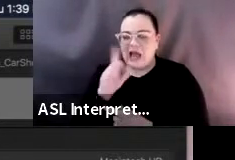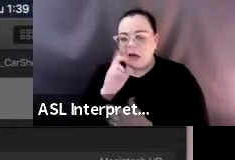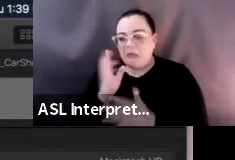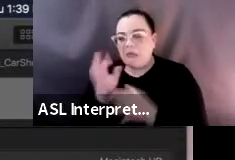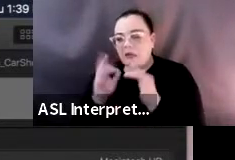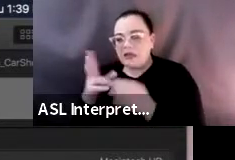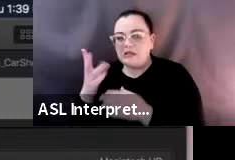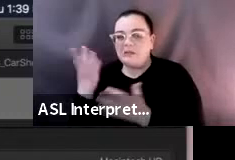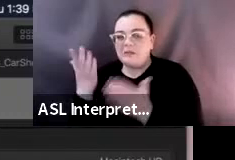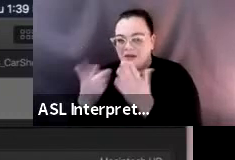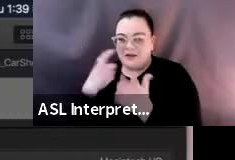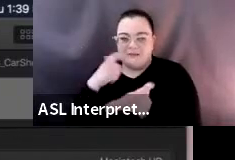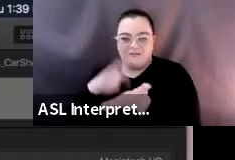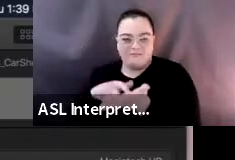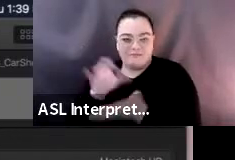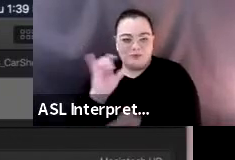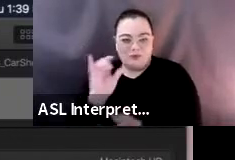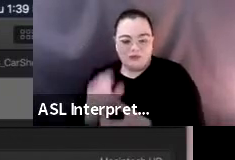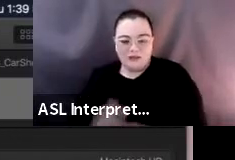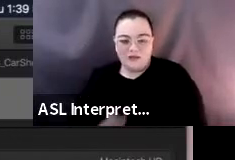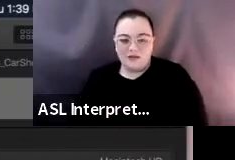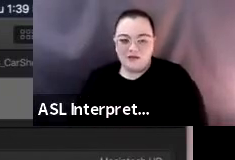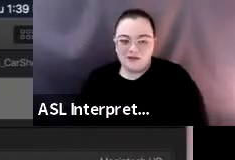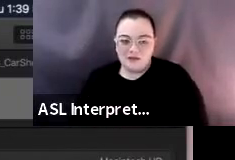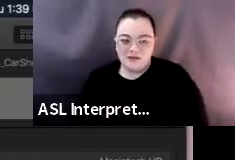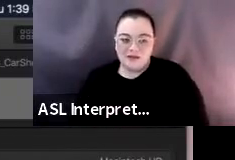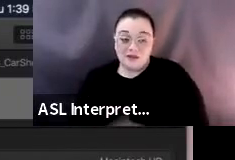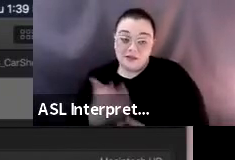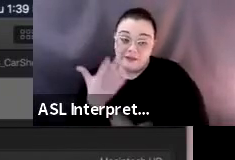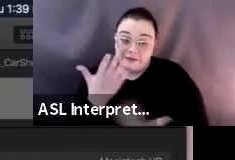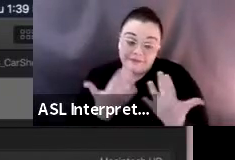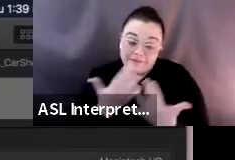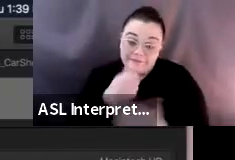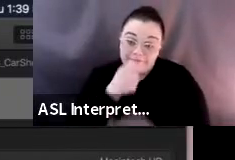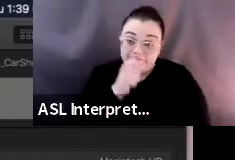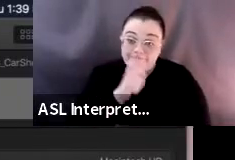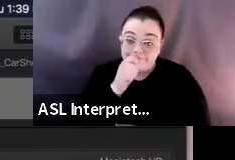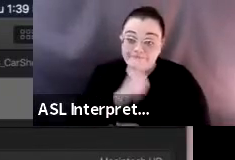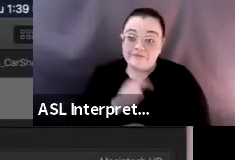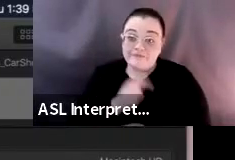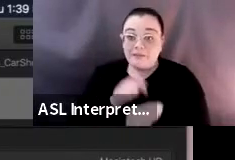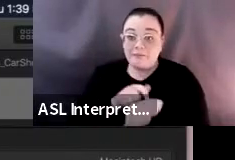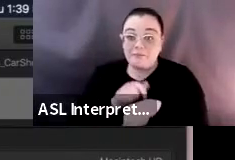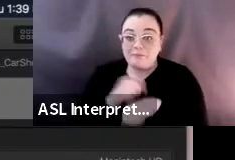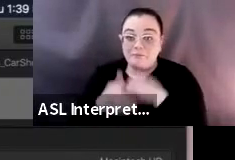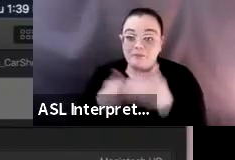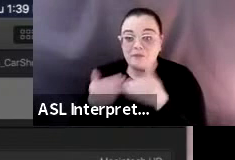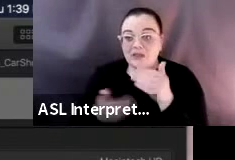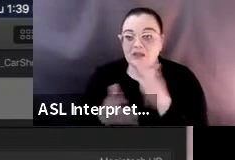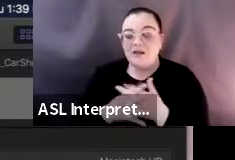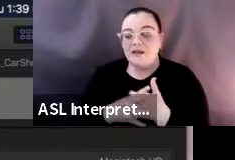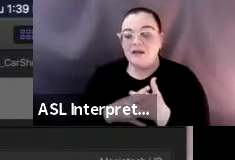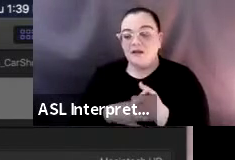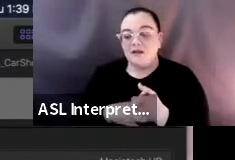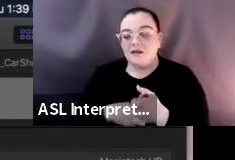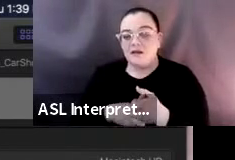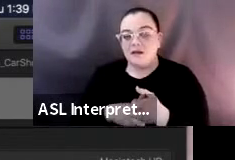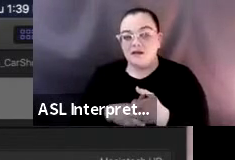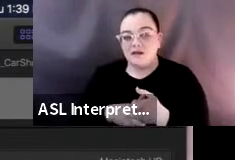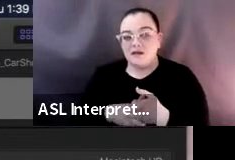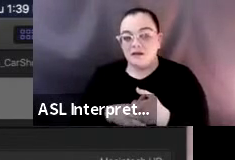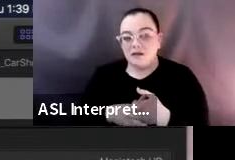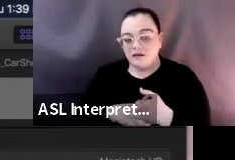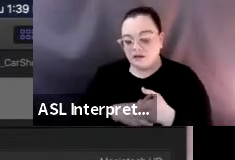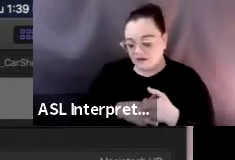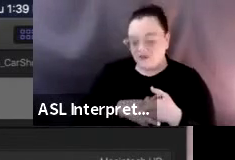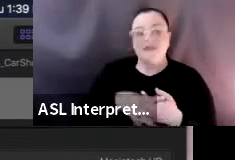you too. So it's taking its dear sweet time here thinking. But this is a really quick way. Okay, so this is the